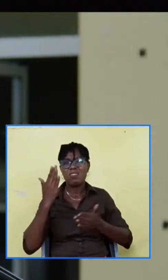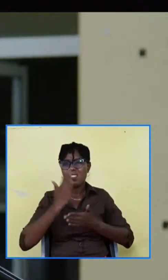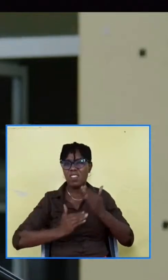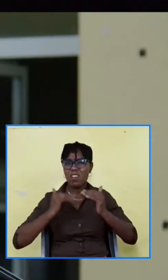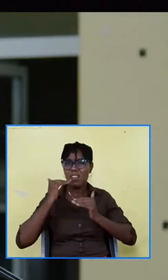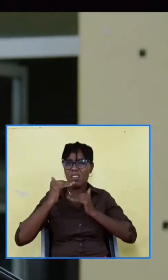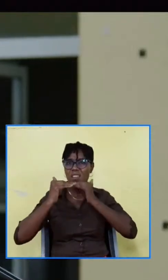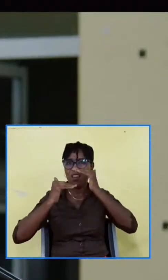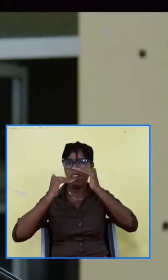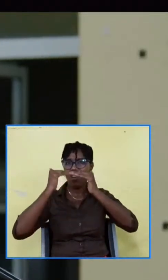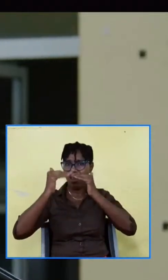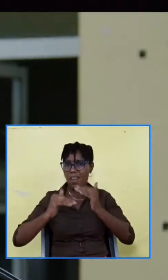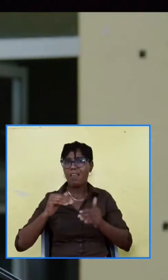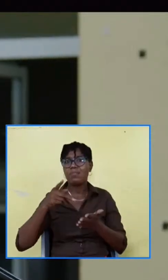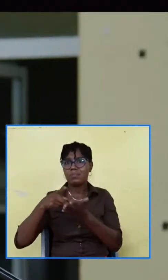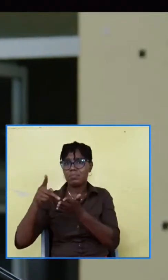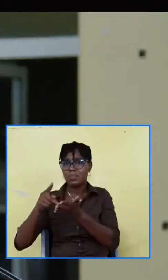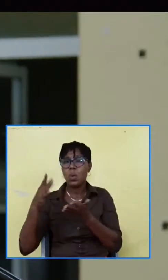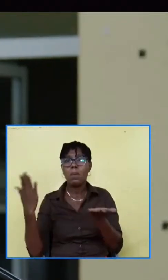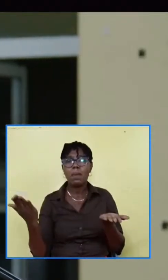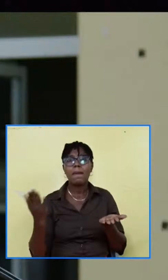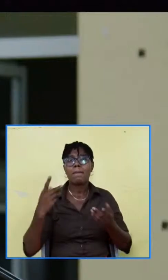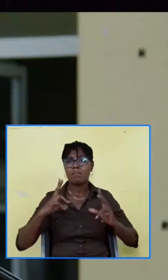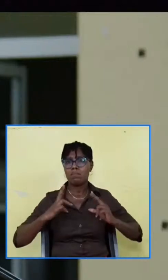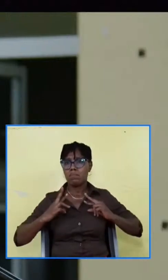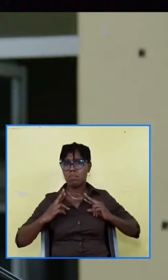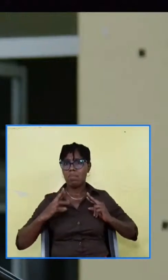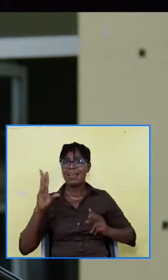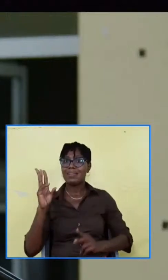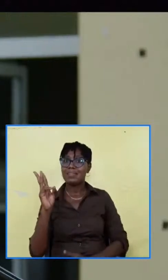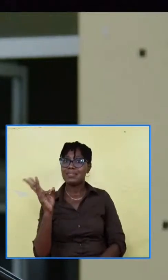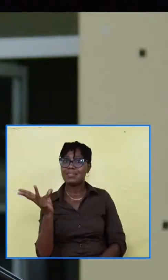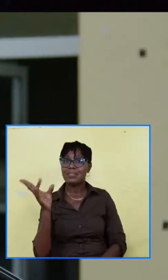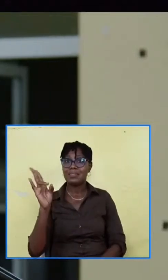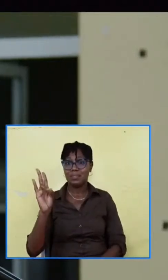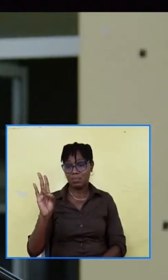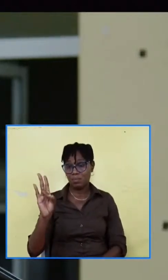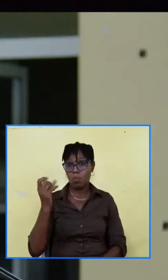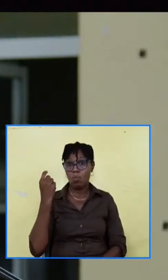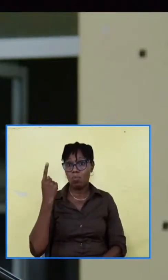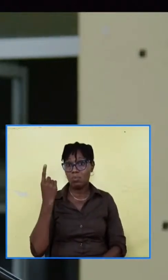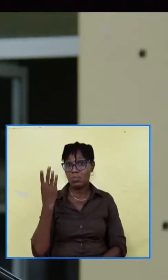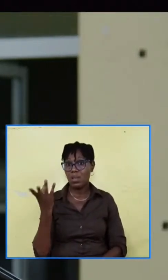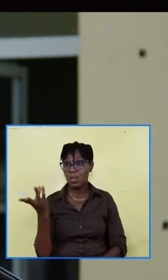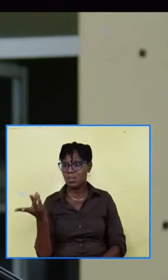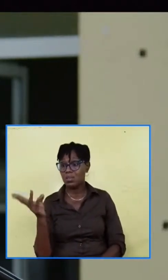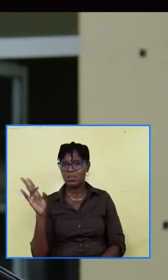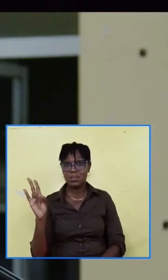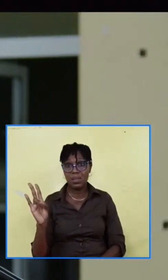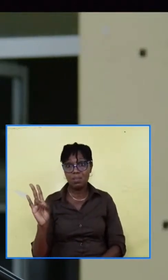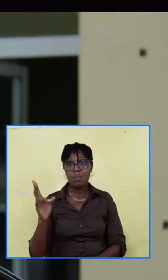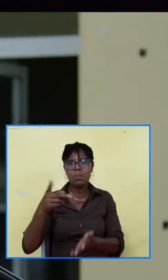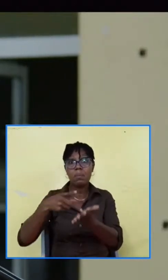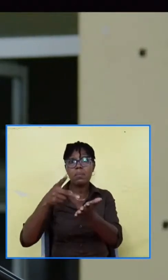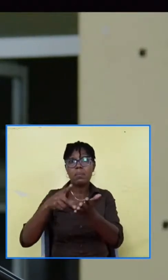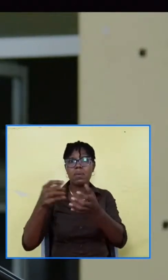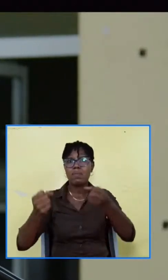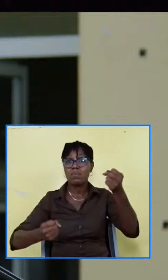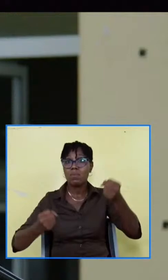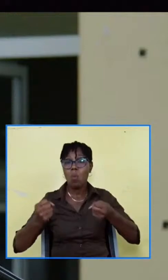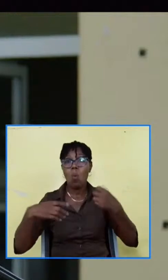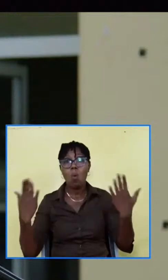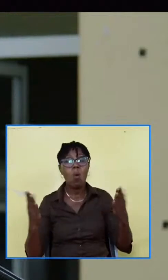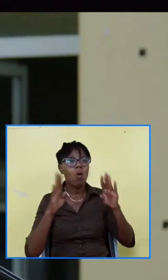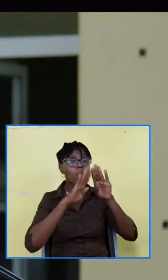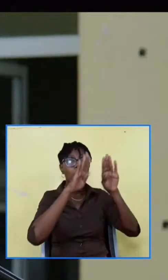say most persons, when they retire, let's say retire at 67, a lot of people are still paying off for that last car. A lot of people might still got 2 to 3 years to pay on their